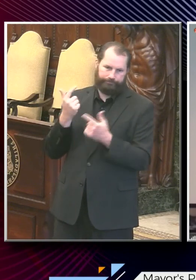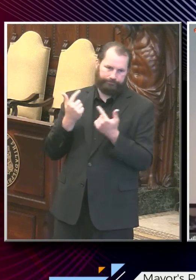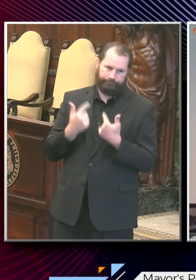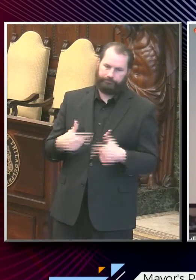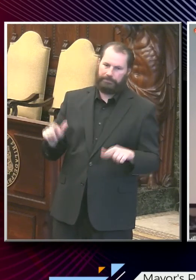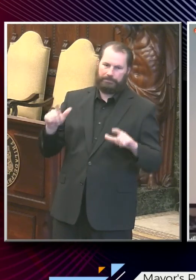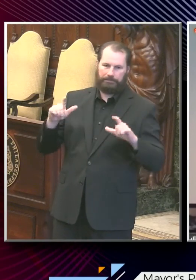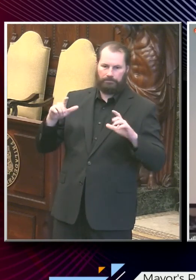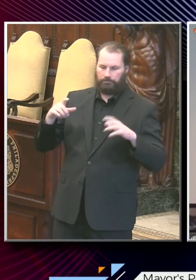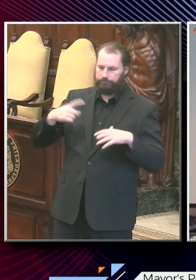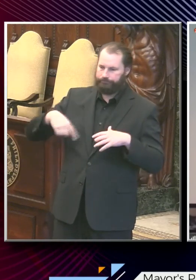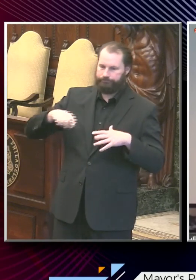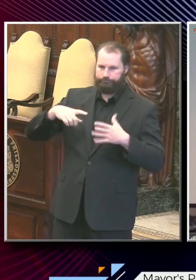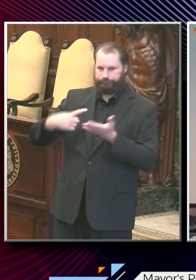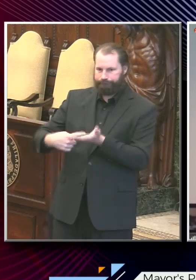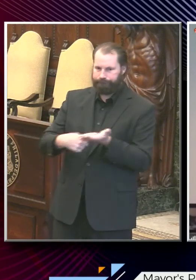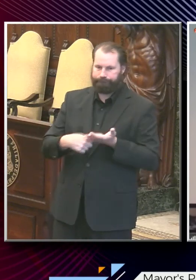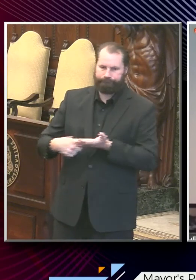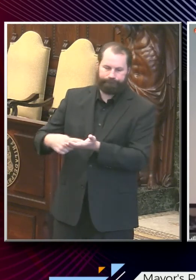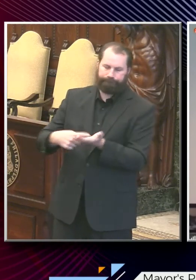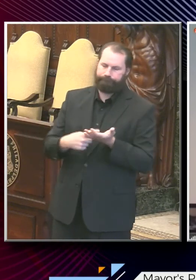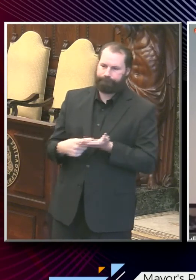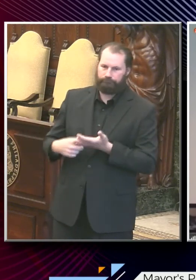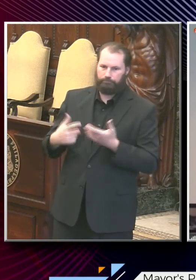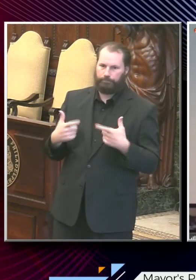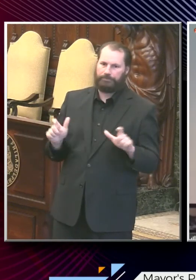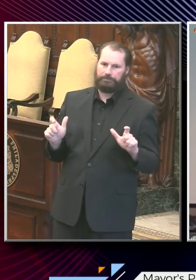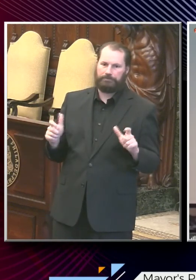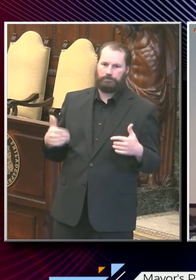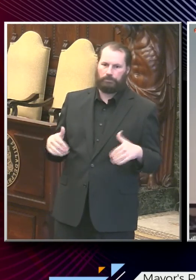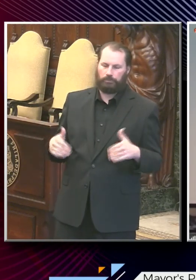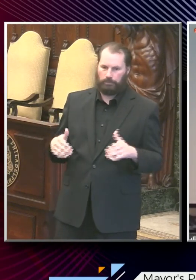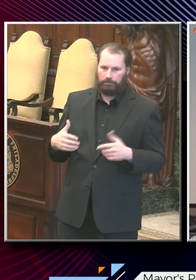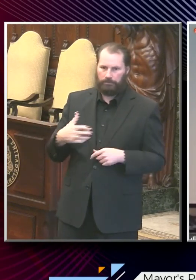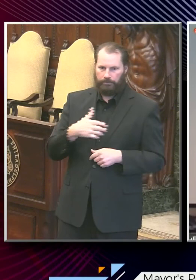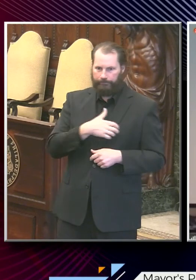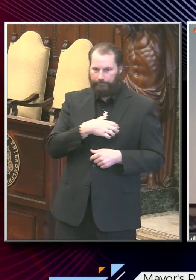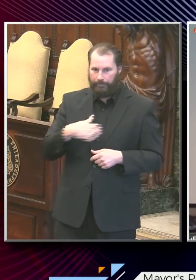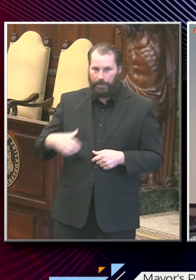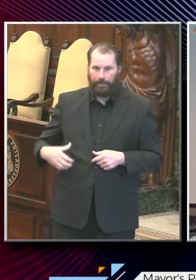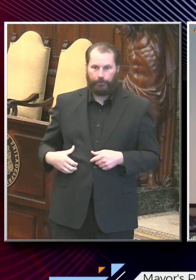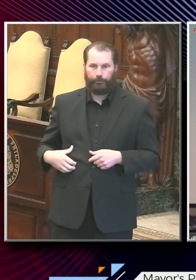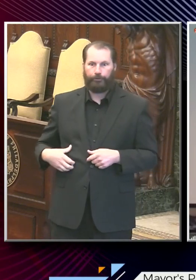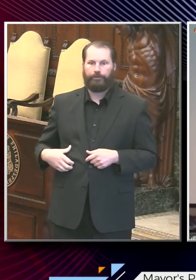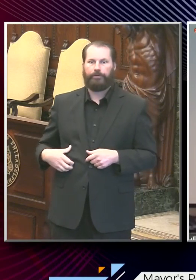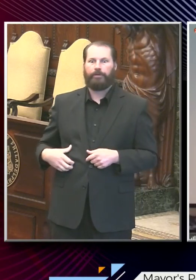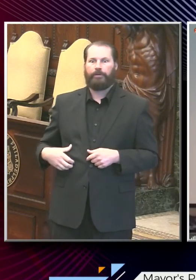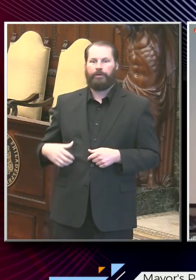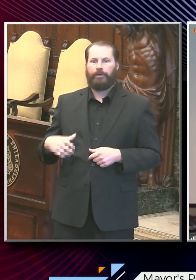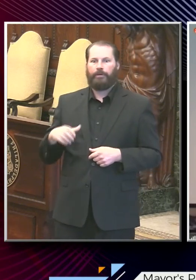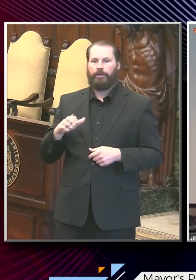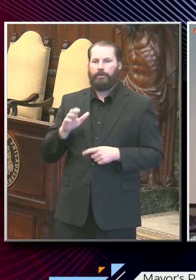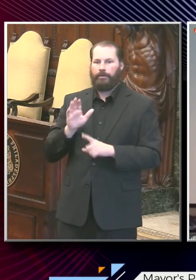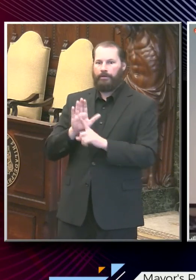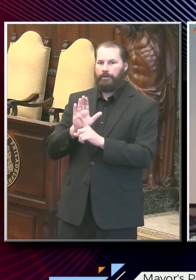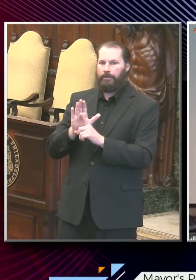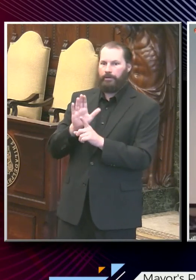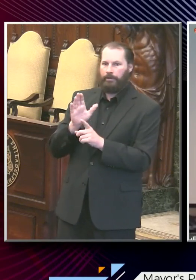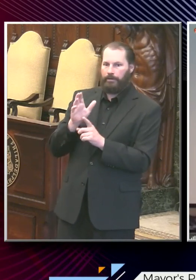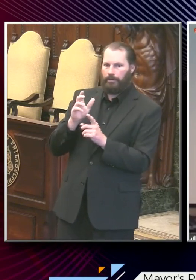the administration had already announced regarding collective bargaining, citizen oversight,